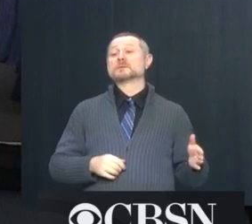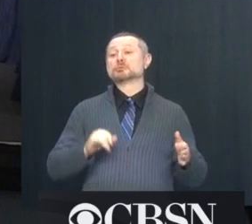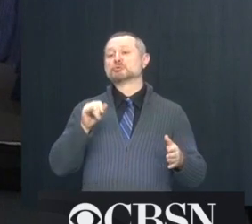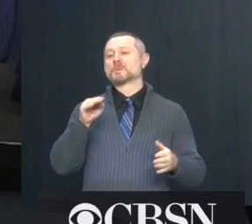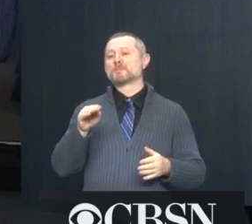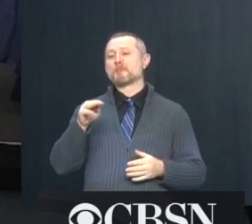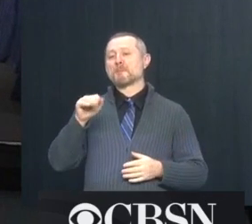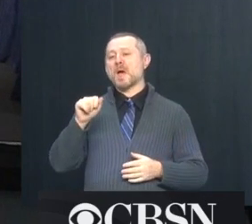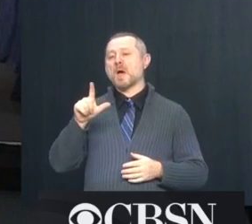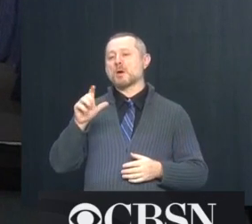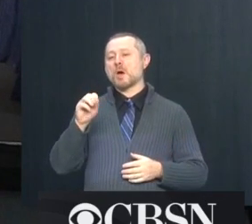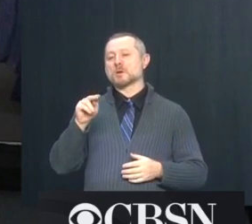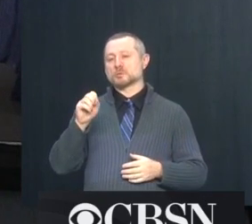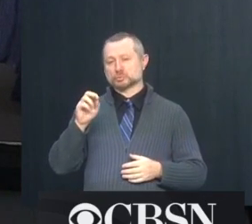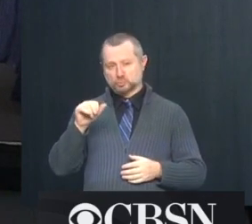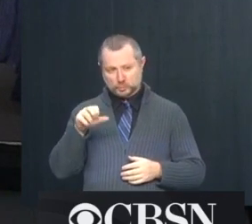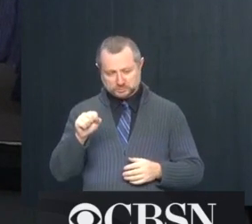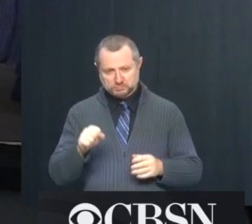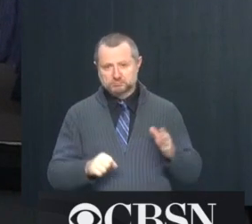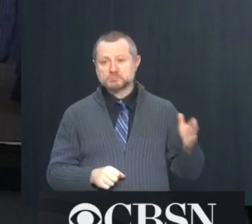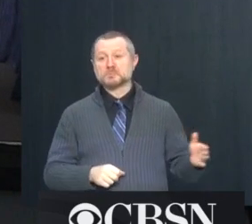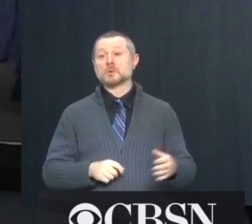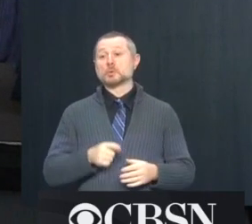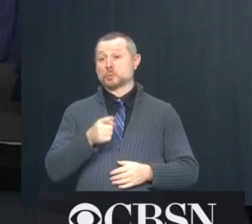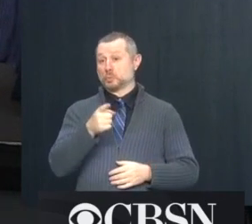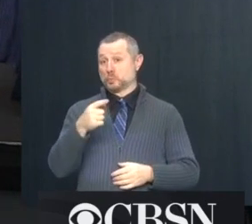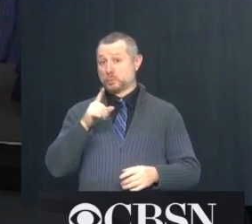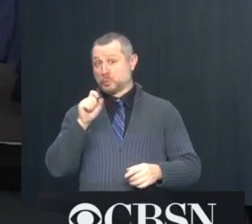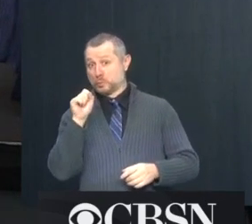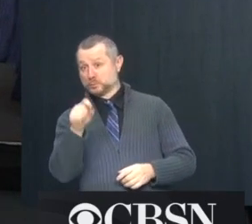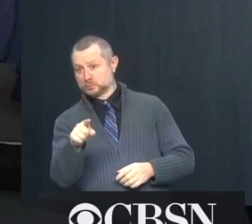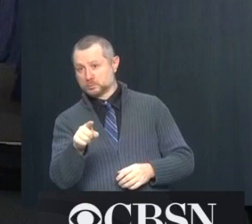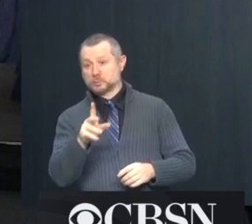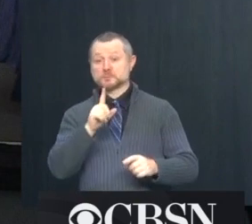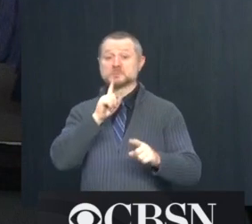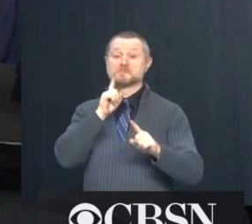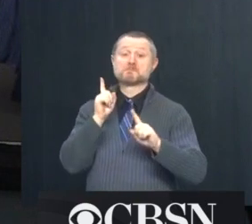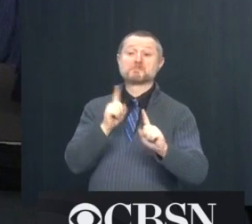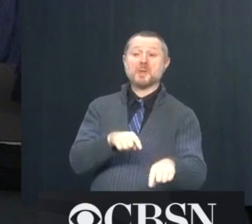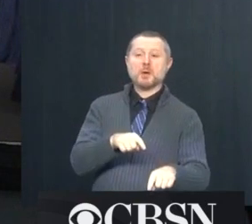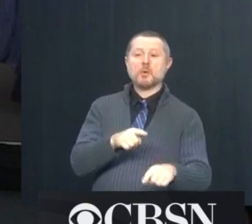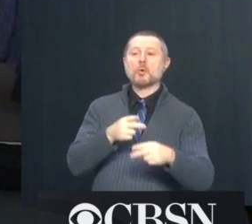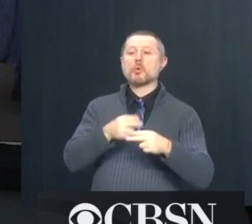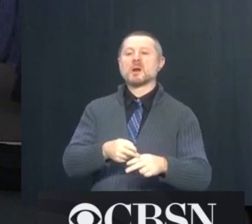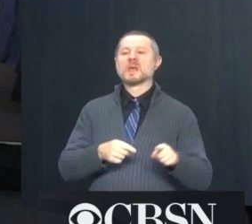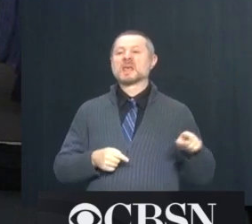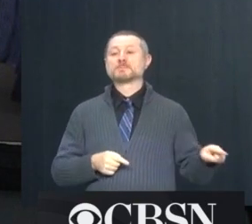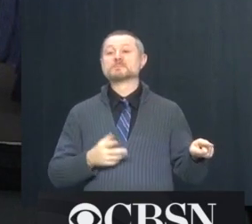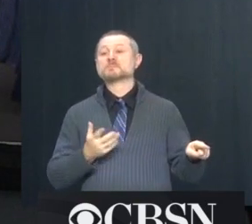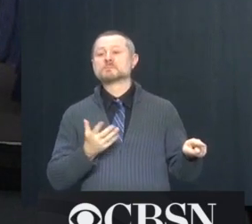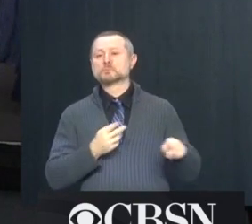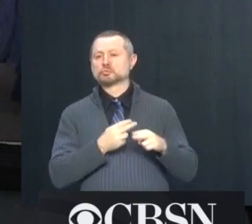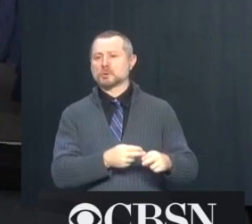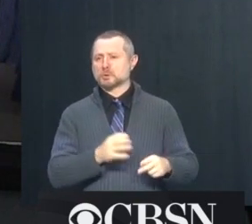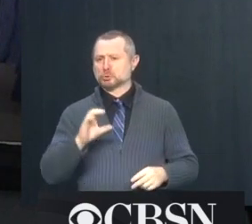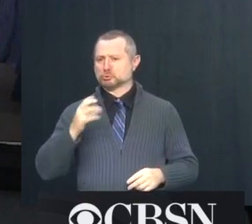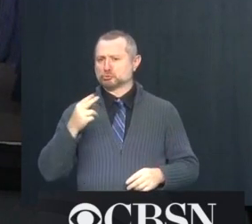Malatras. If you ask him a question and expect a response, you have to refer to him as Chancellor Malatras. Otherwise, he does not